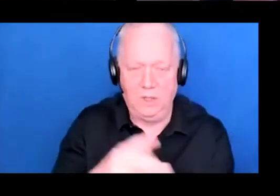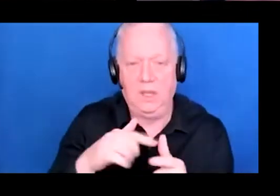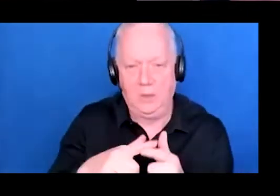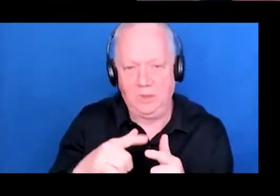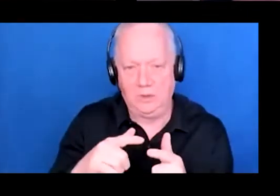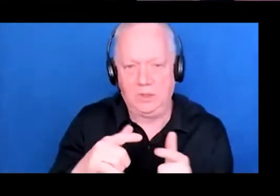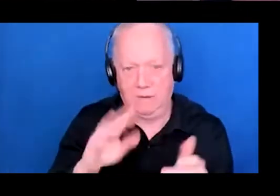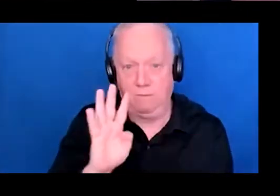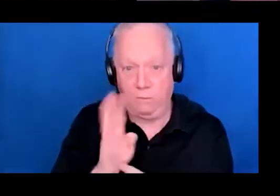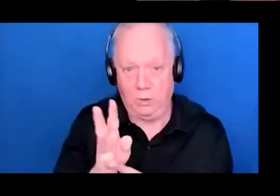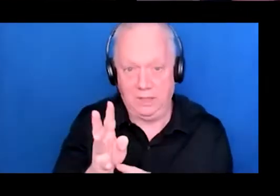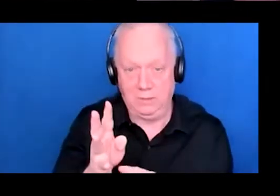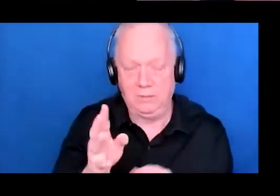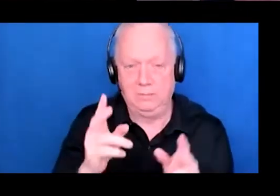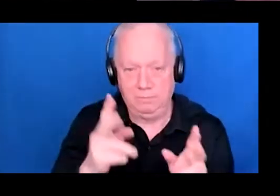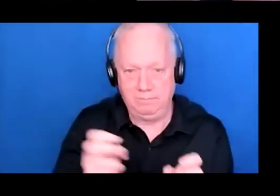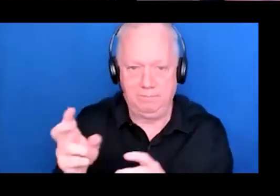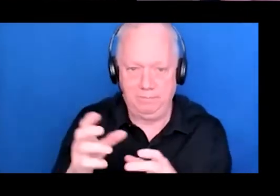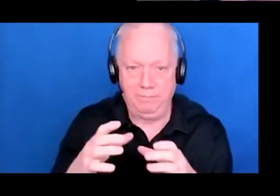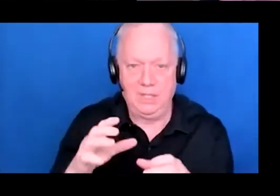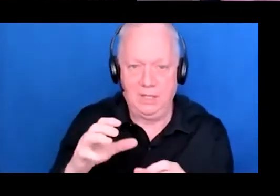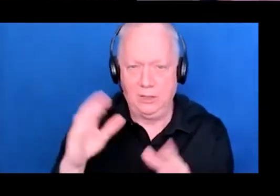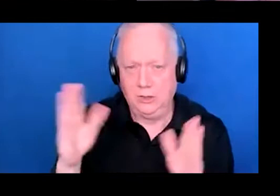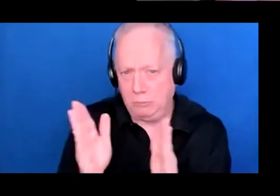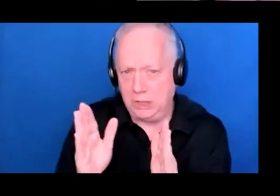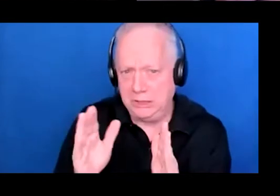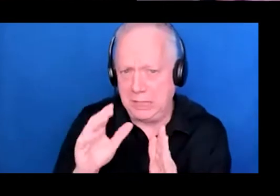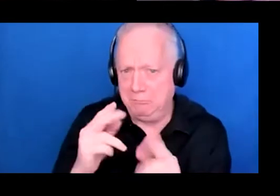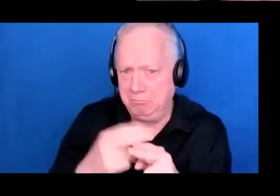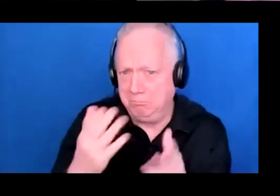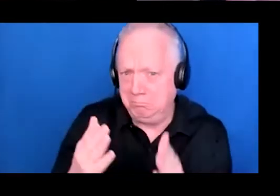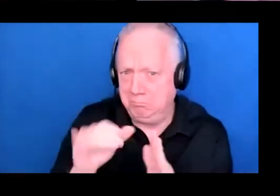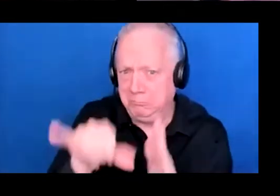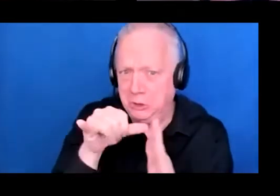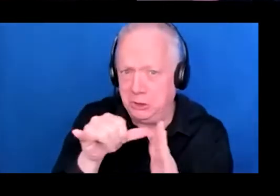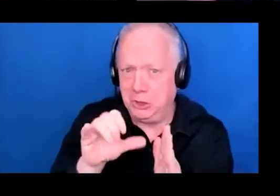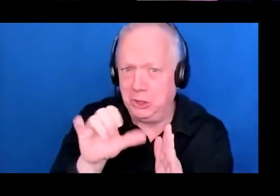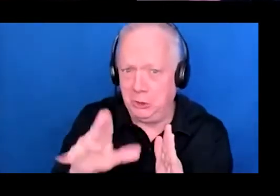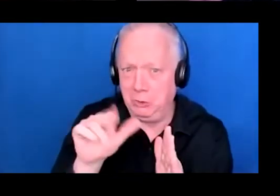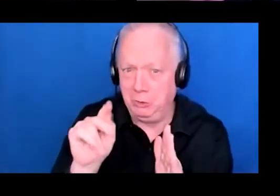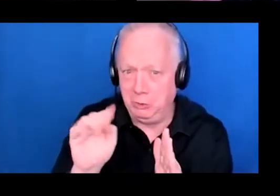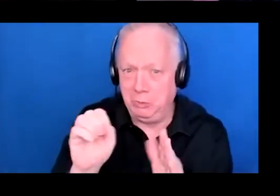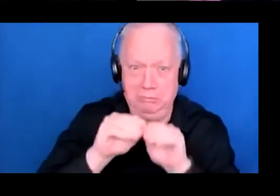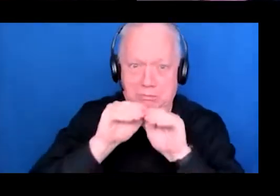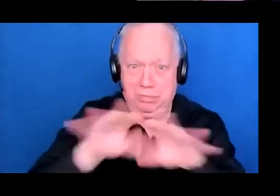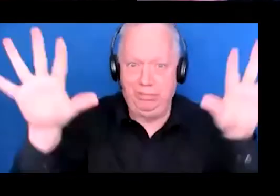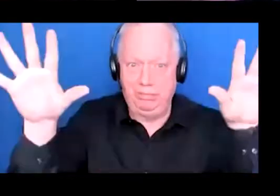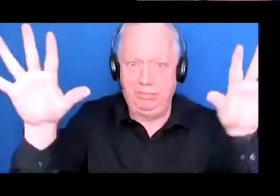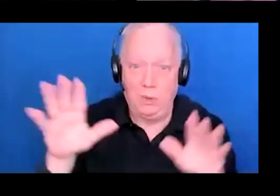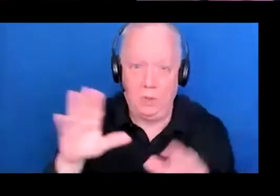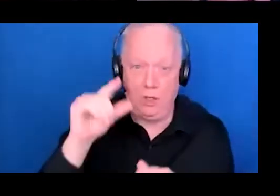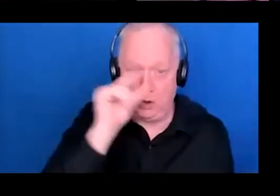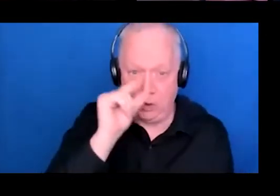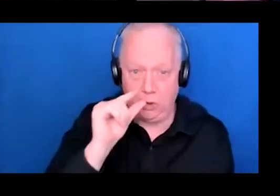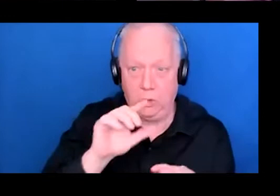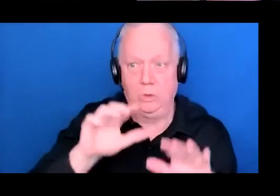this 4-minute promo and we put it on this little site called YouTube. And a few months later, when Google